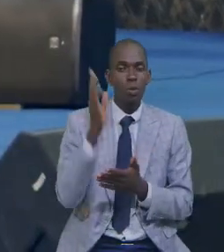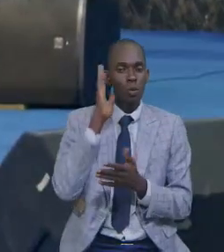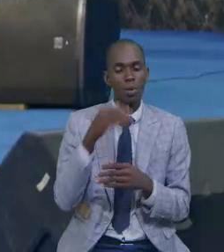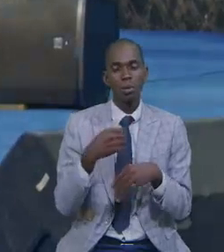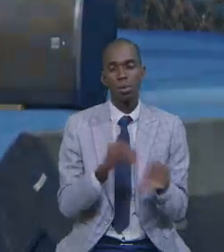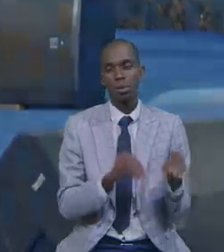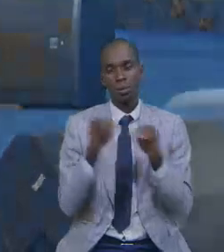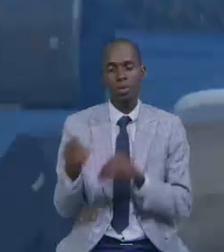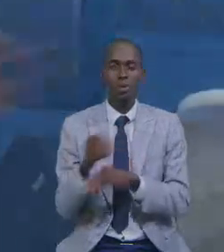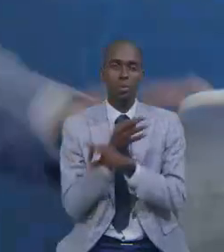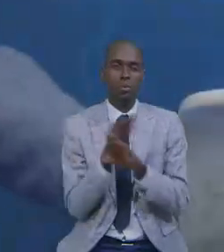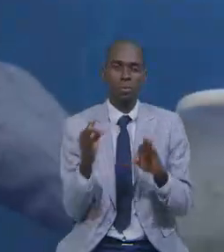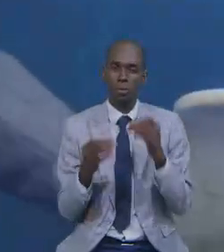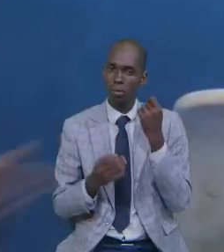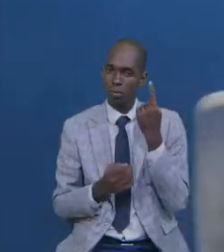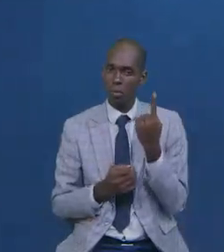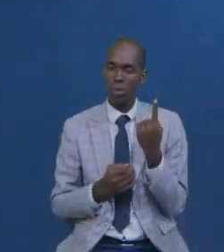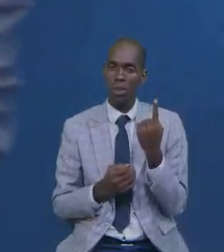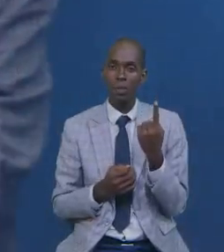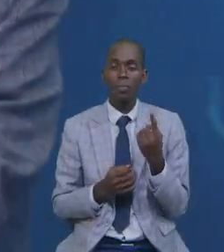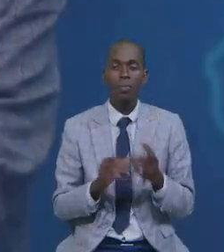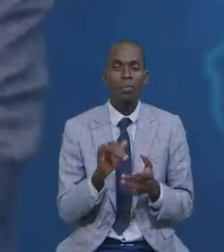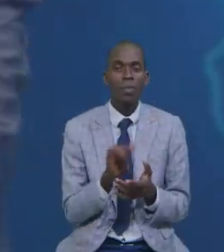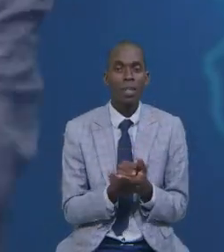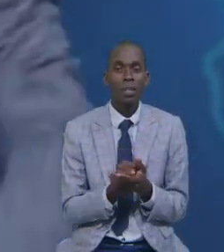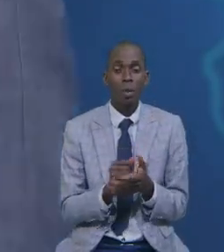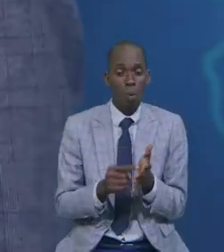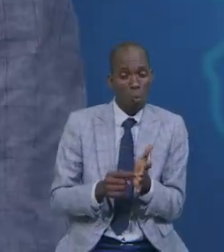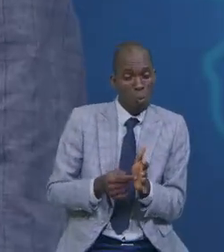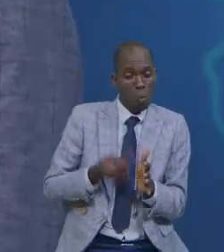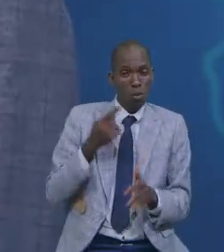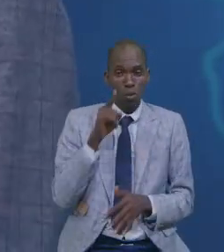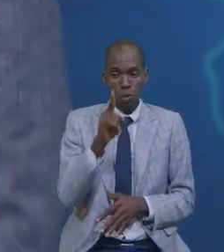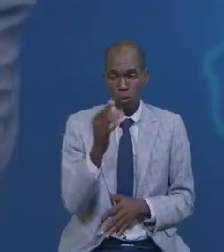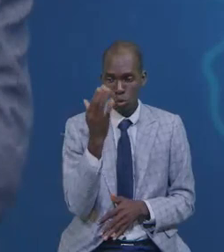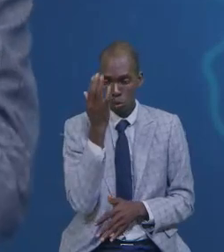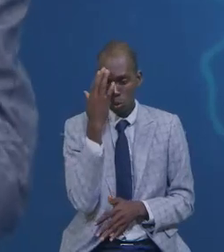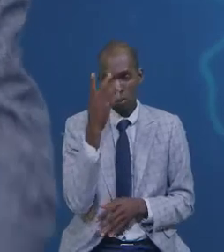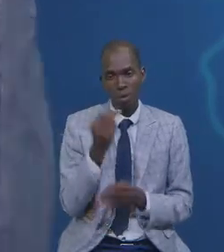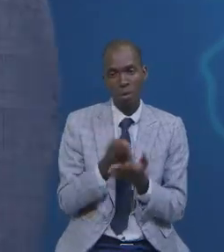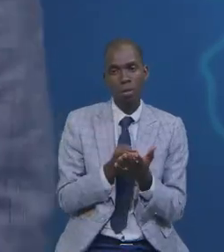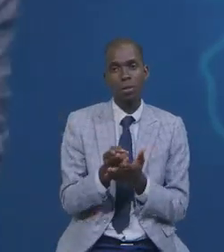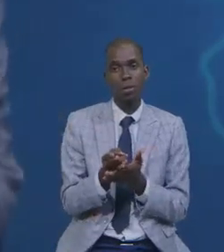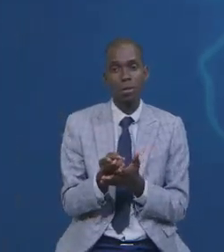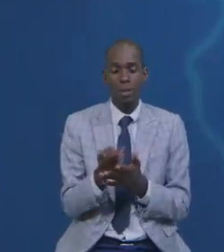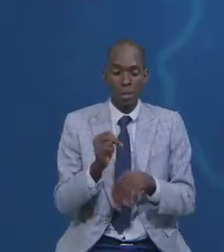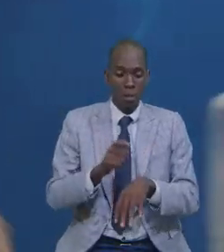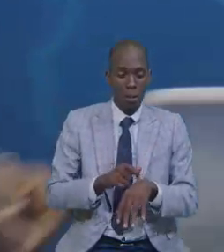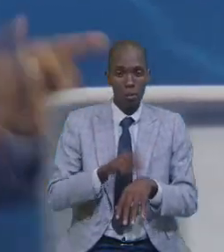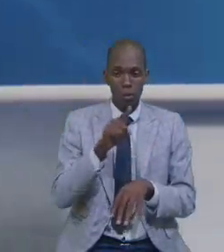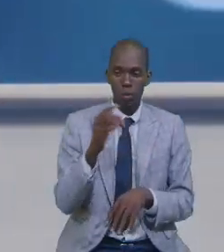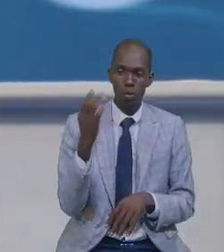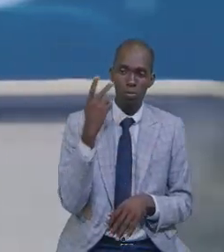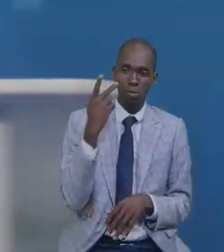free. Understand? It says, the moment you know the truth, at the moment you hear the truth,